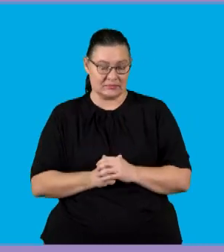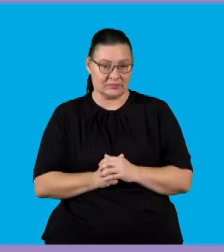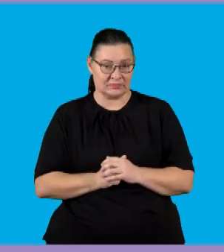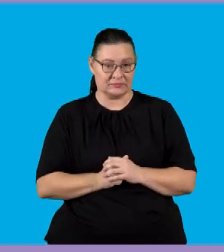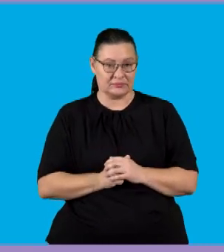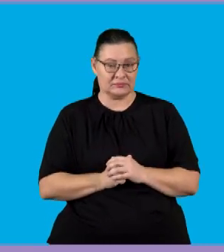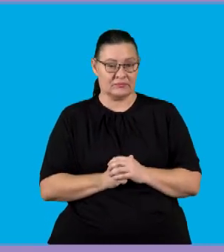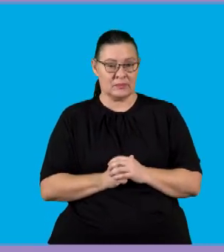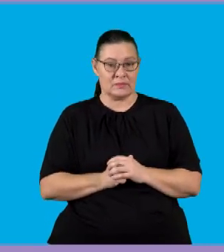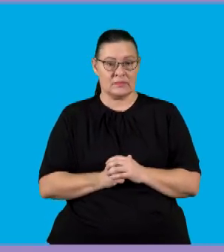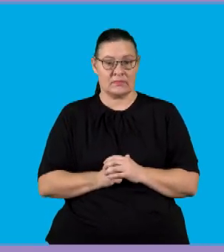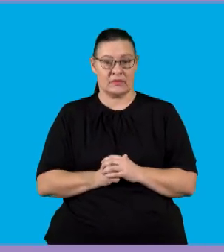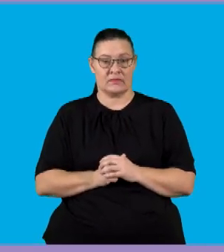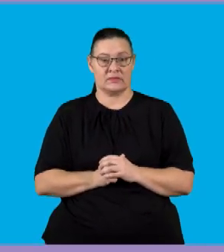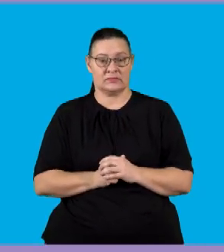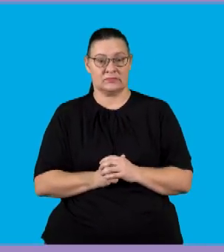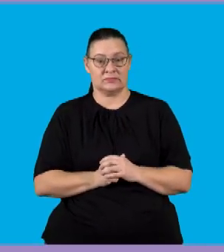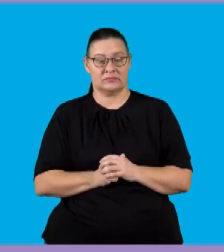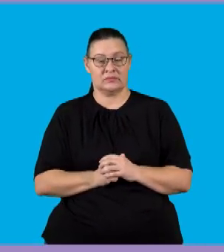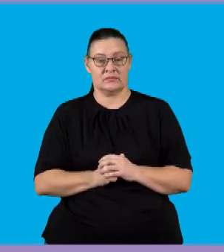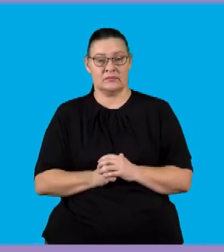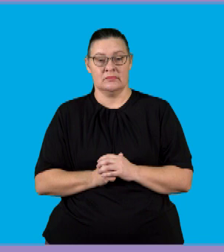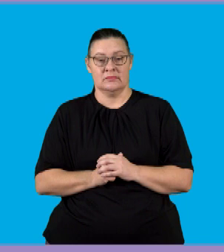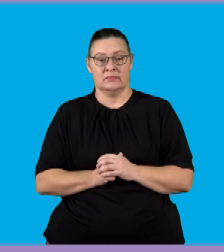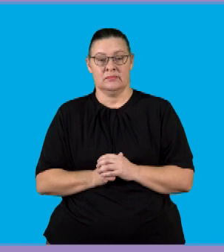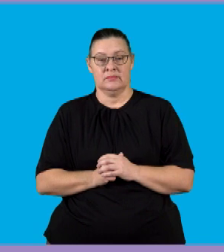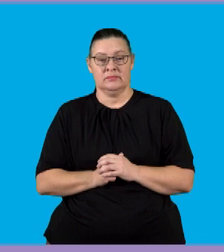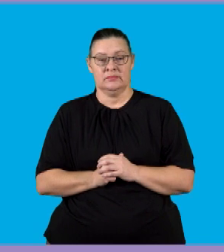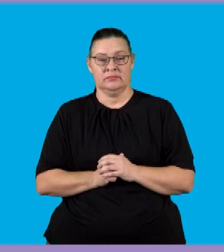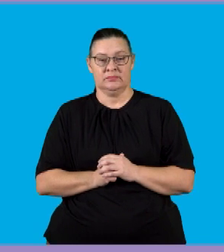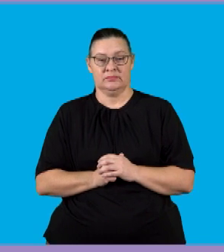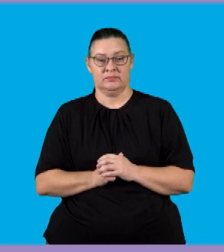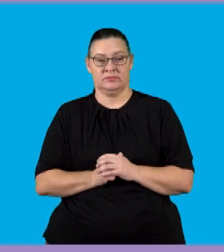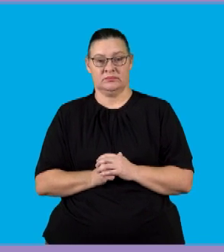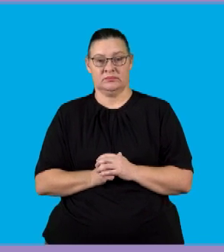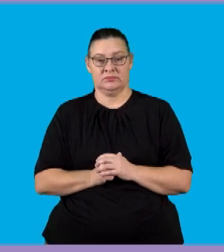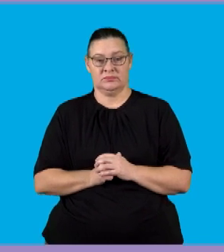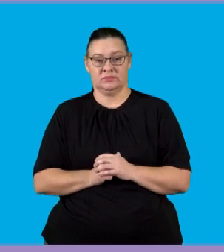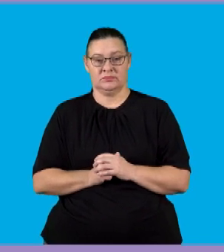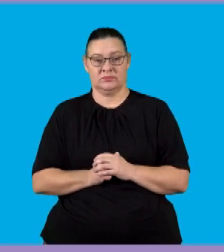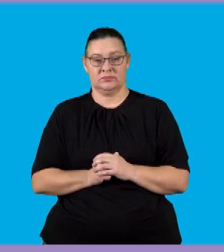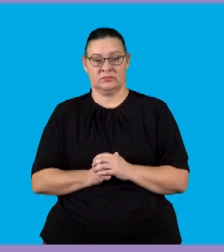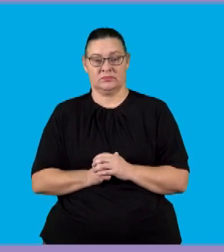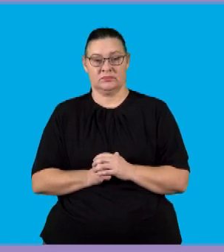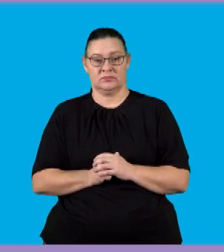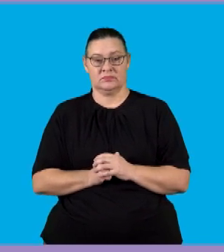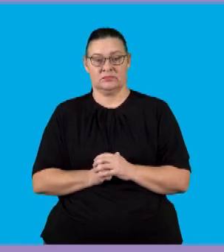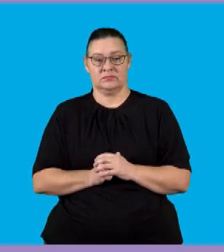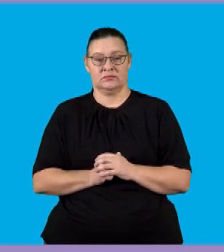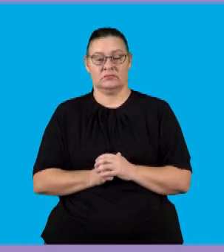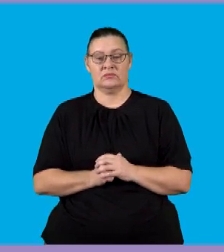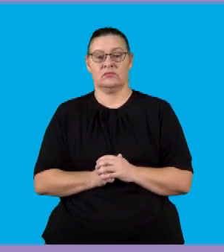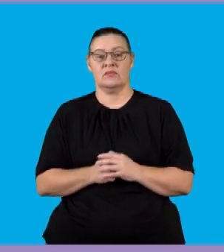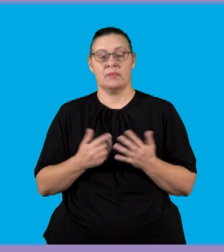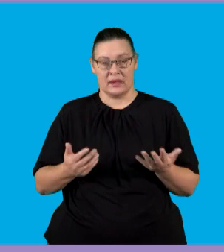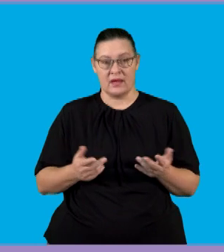an exponent 6, and that 6 comes from us saying 2 multiplied by that 3, and that